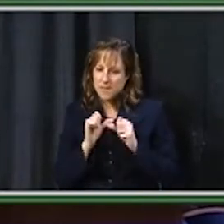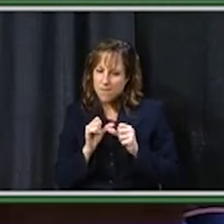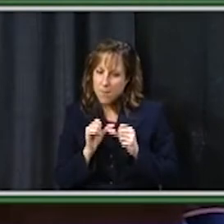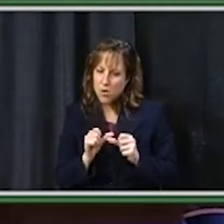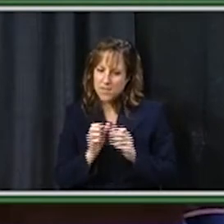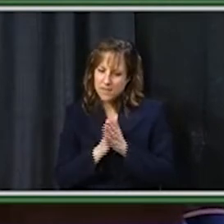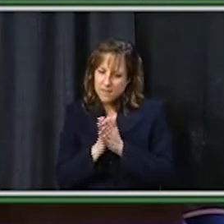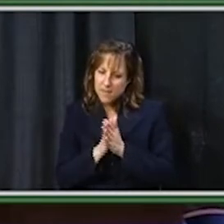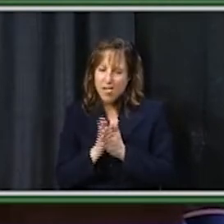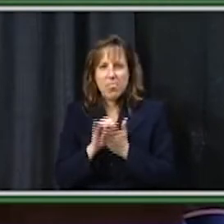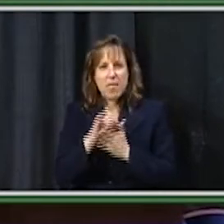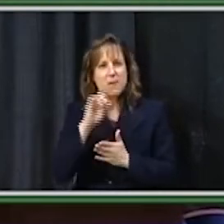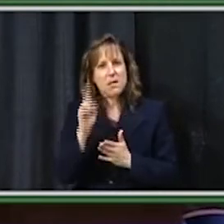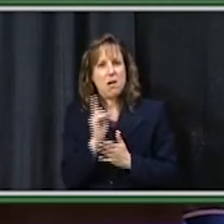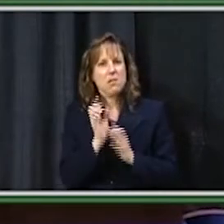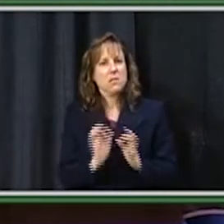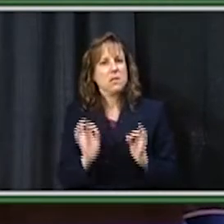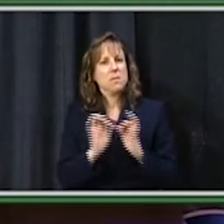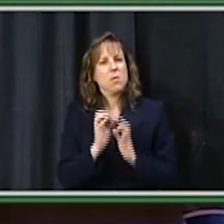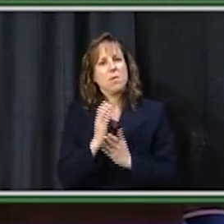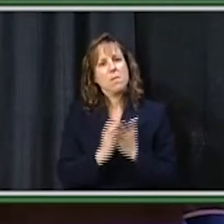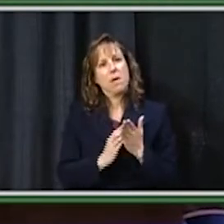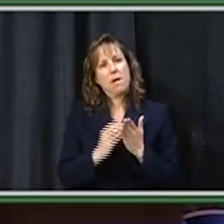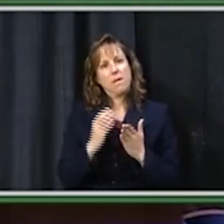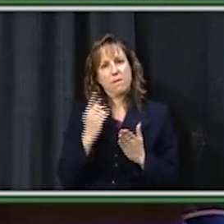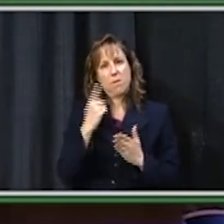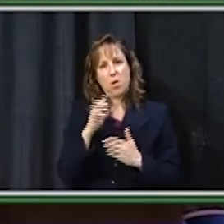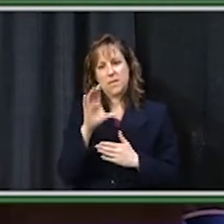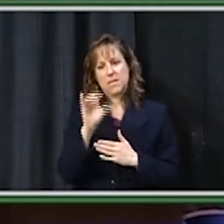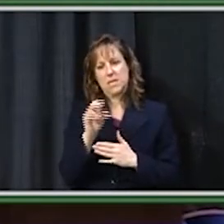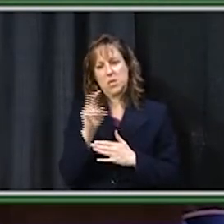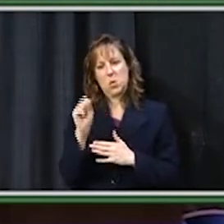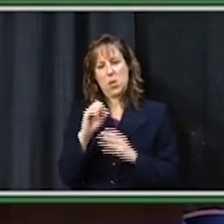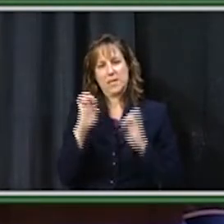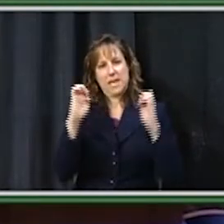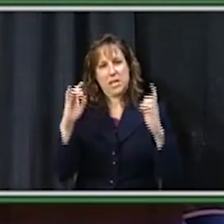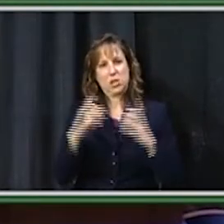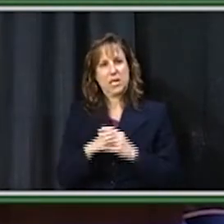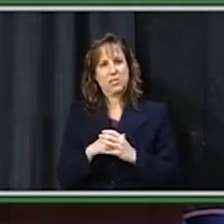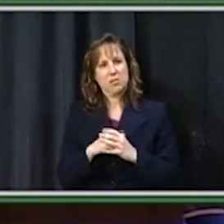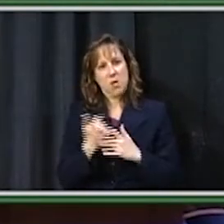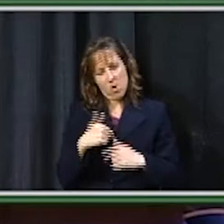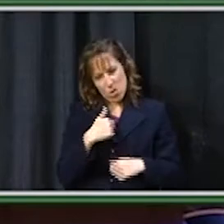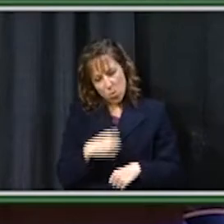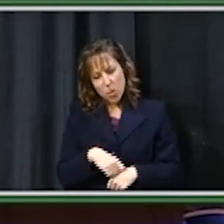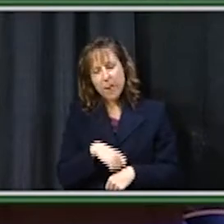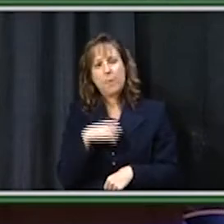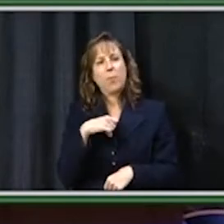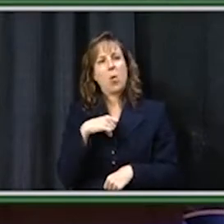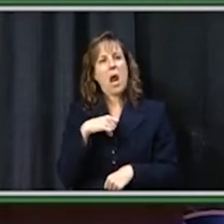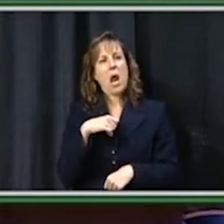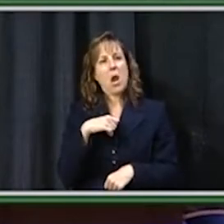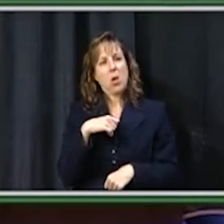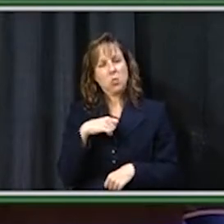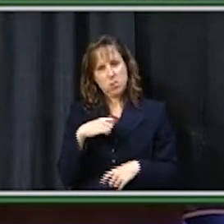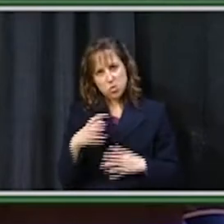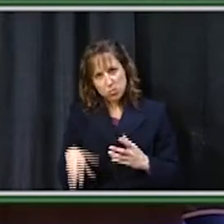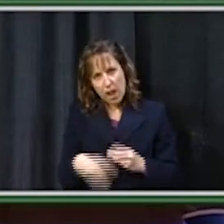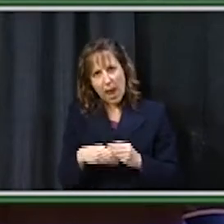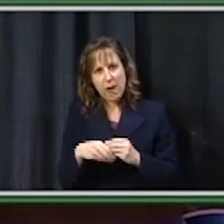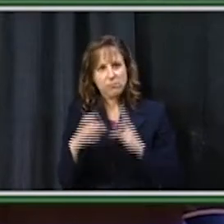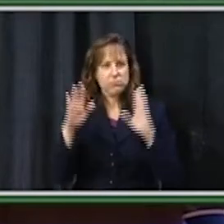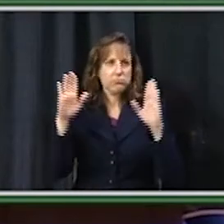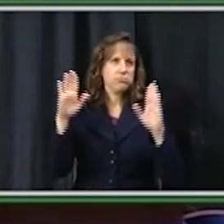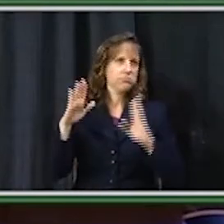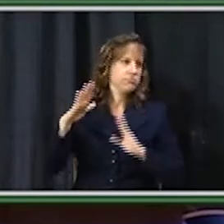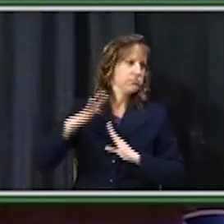have always been a key component to a Sacramento State education. We're proud to complement them with superior